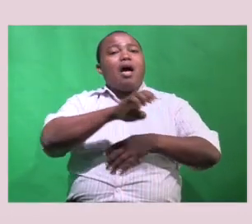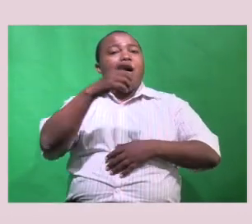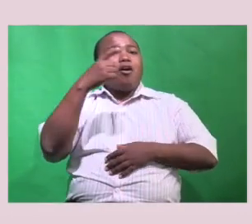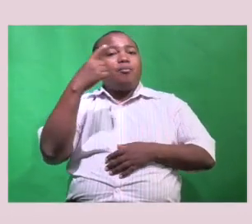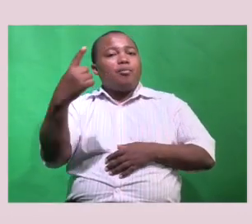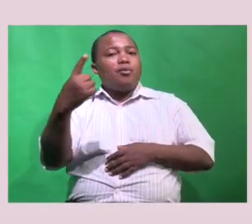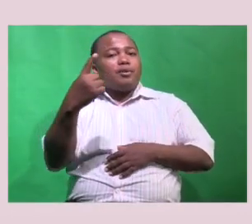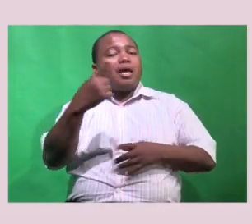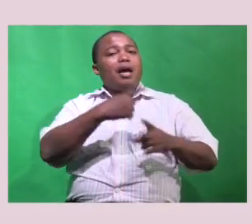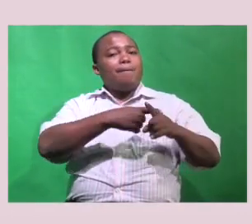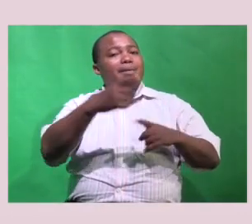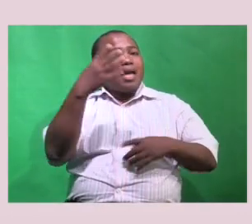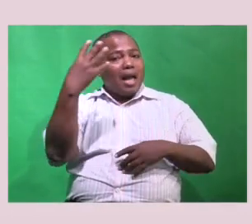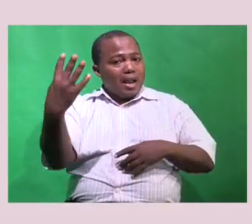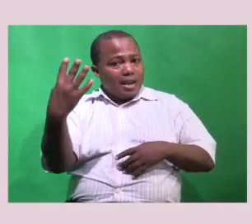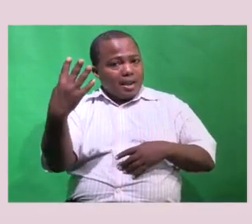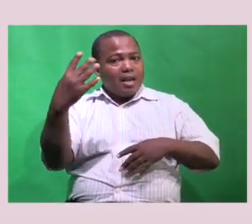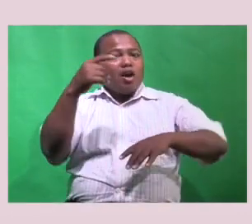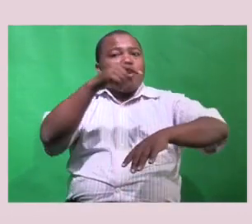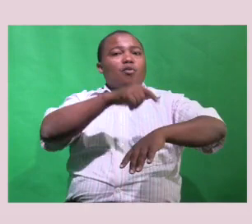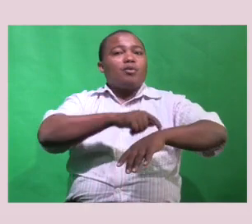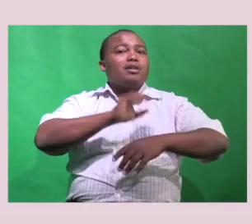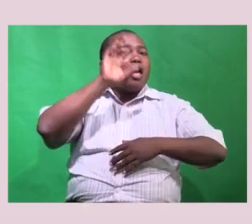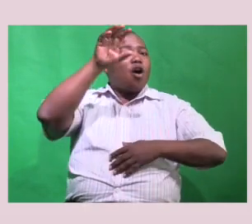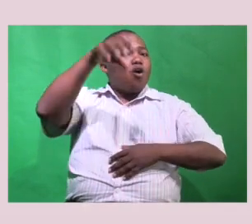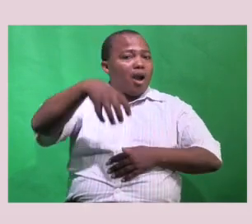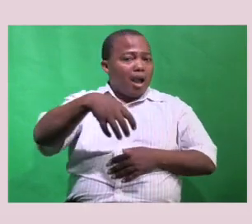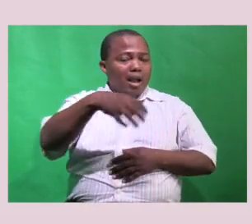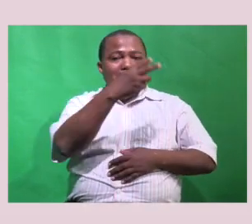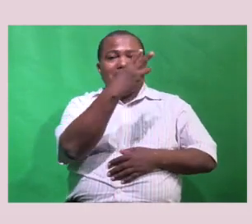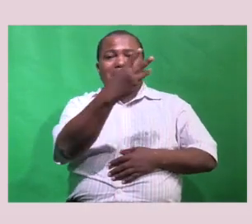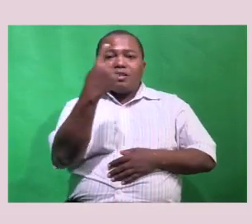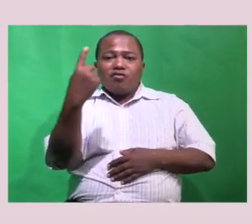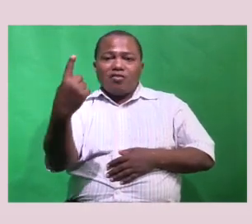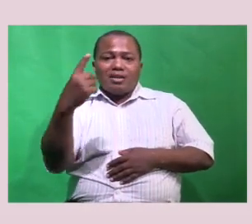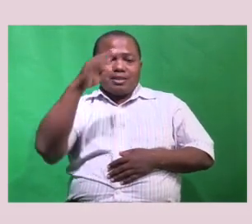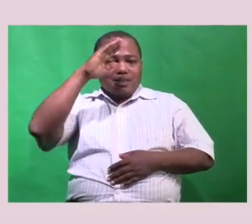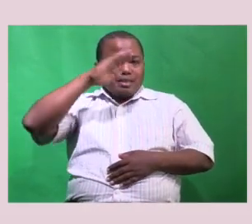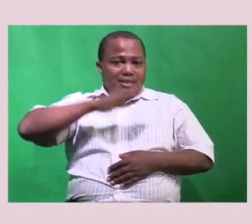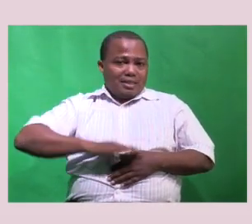1,400 during the year ended 31st December